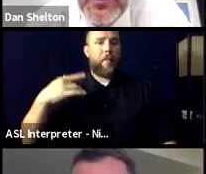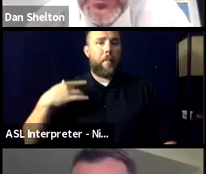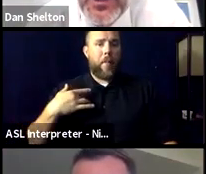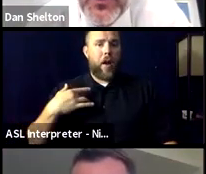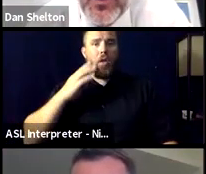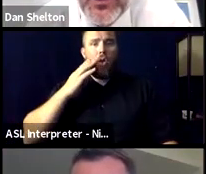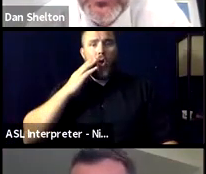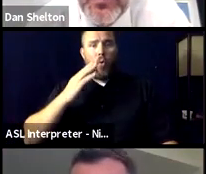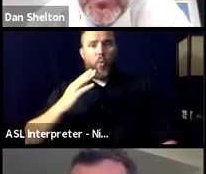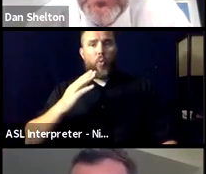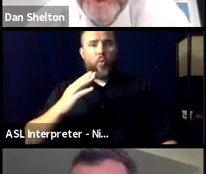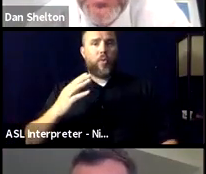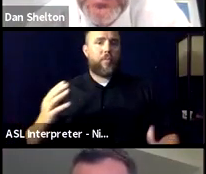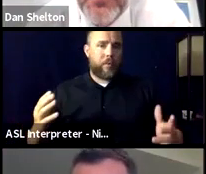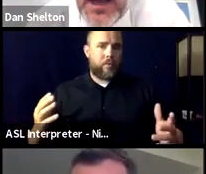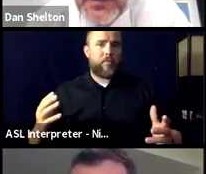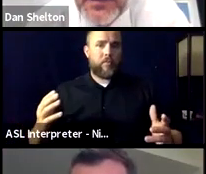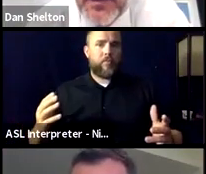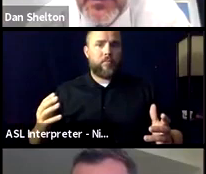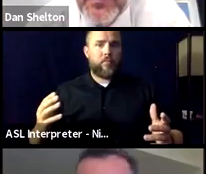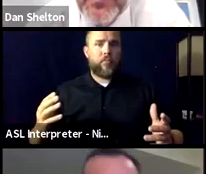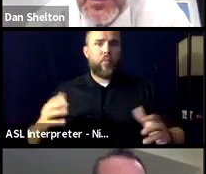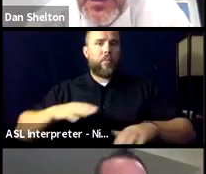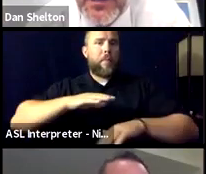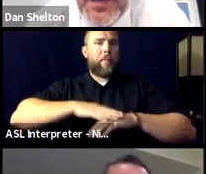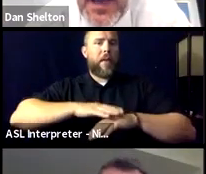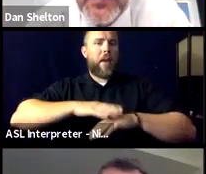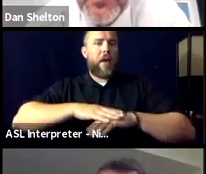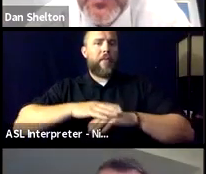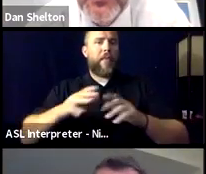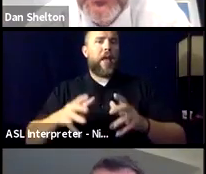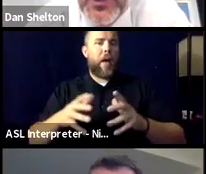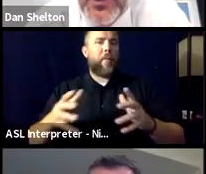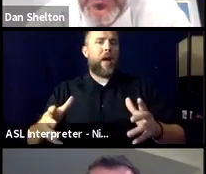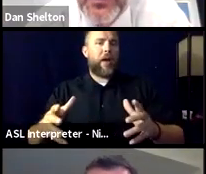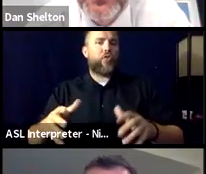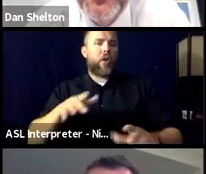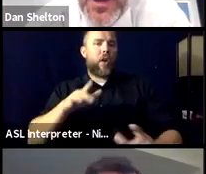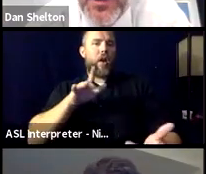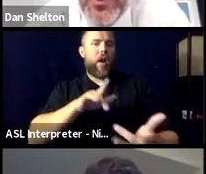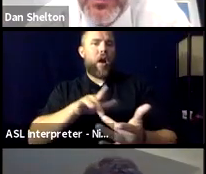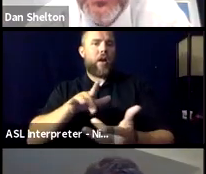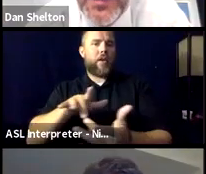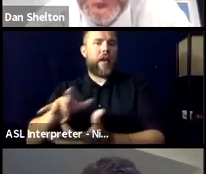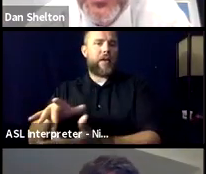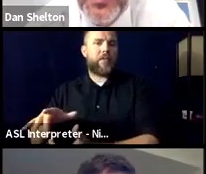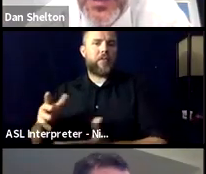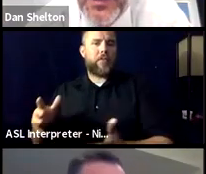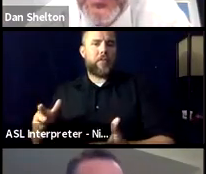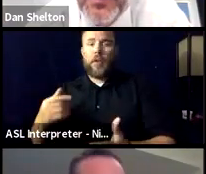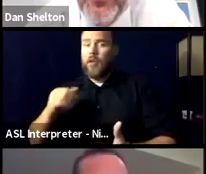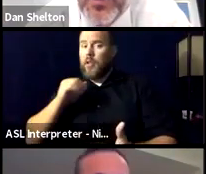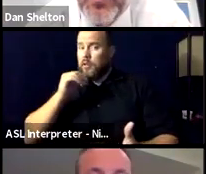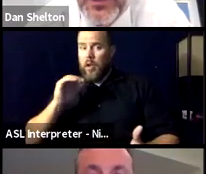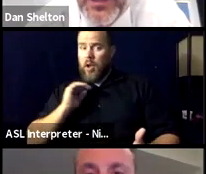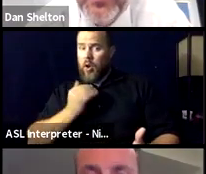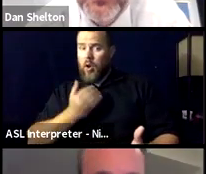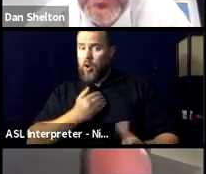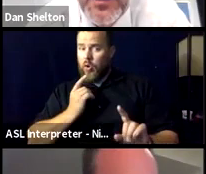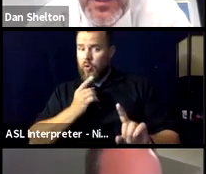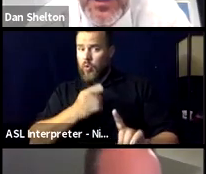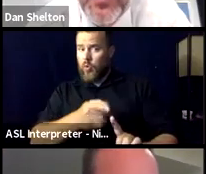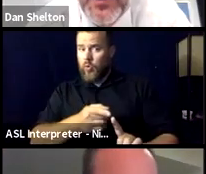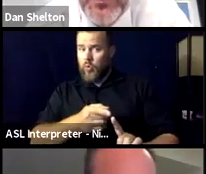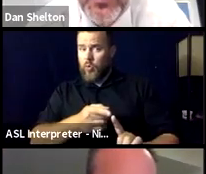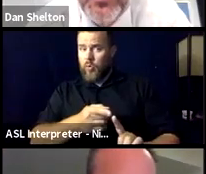cohorted. In other words, we would be minimizing the contacts. So it is not our intention in any of our